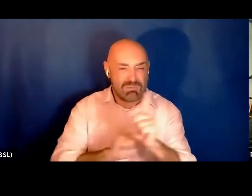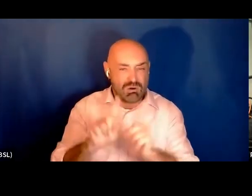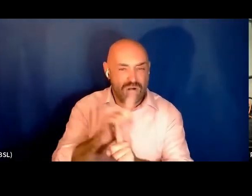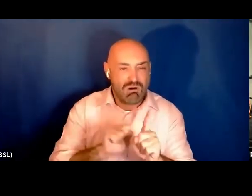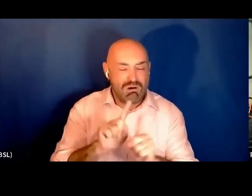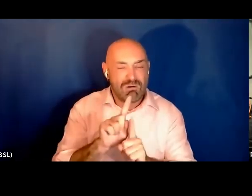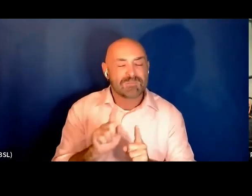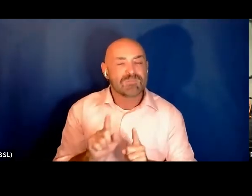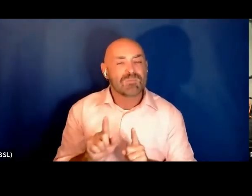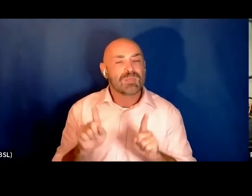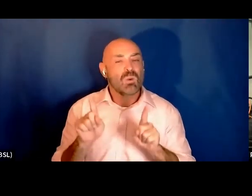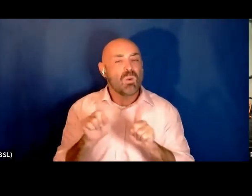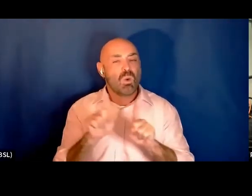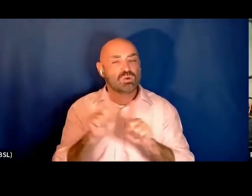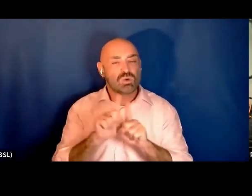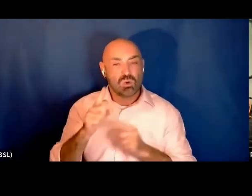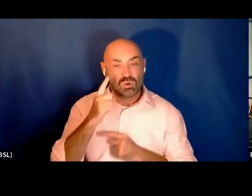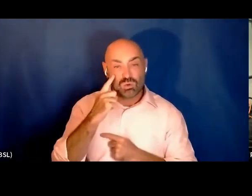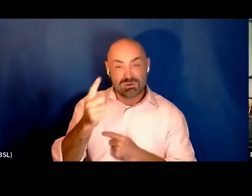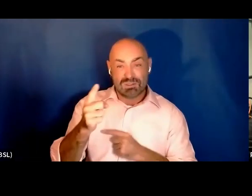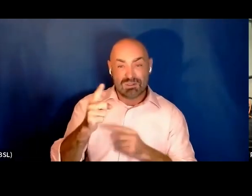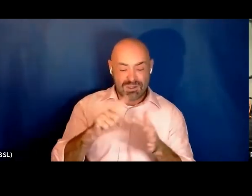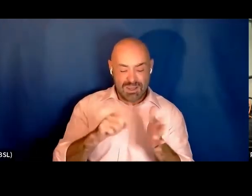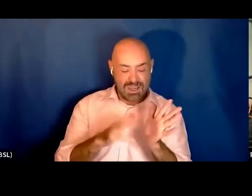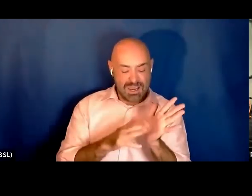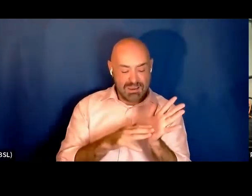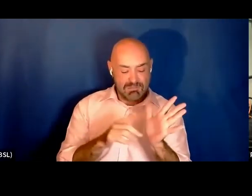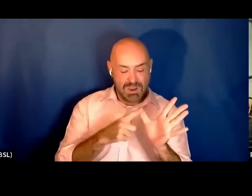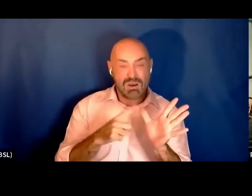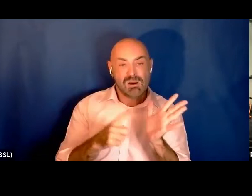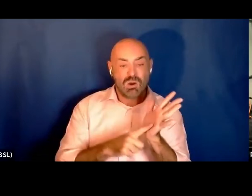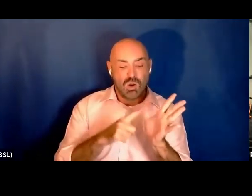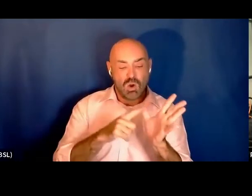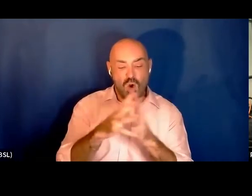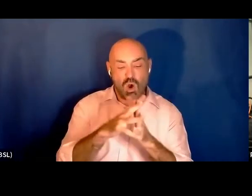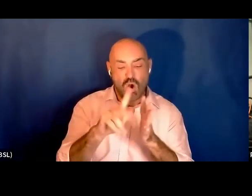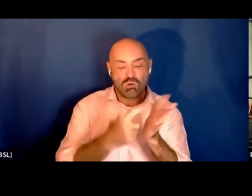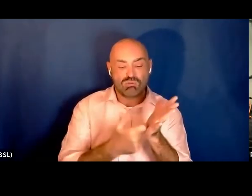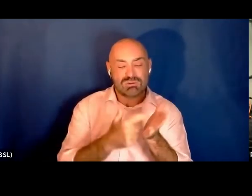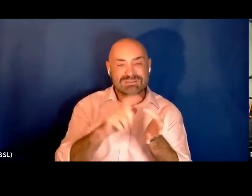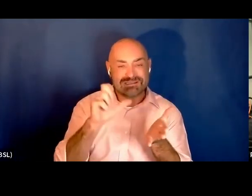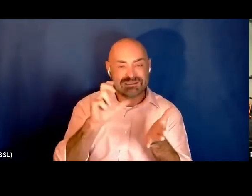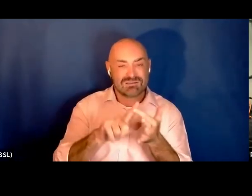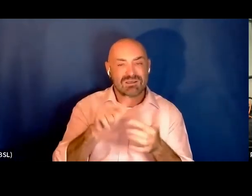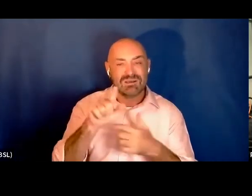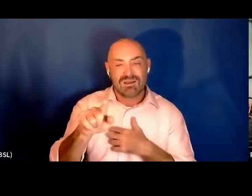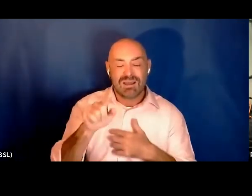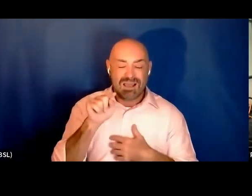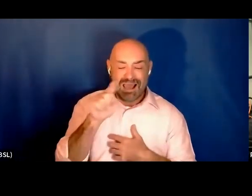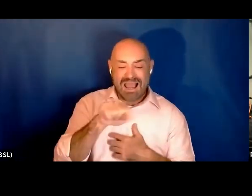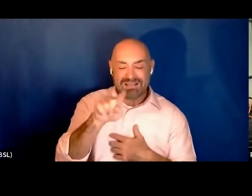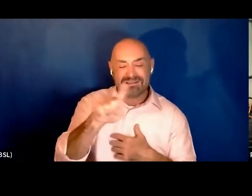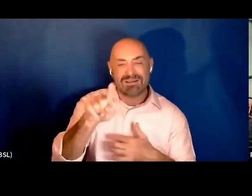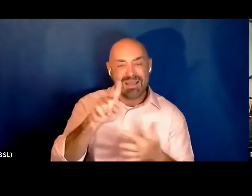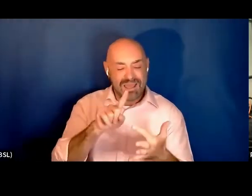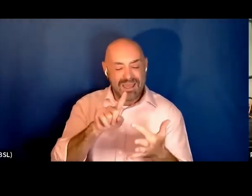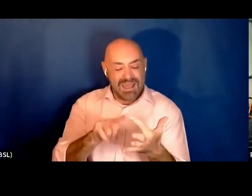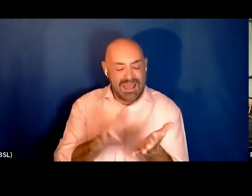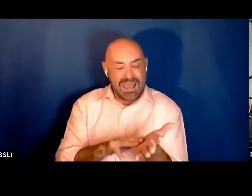You will also see Emma Lawrance's handle in the chat function now at Emma L. Lawrance.